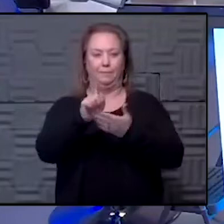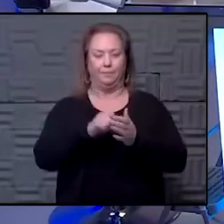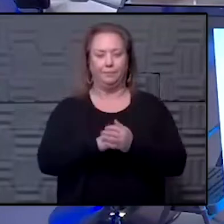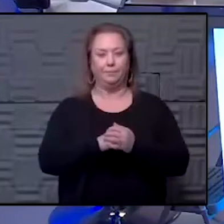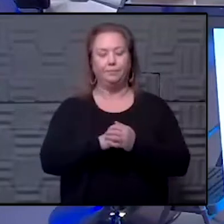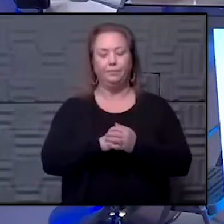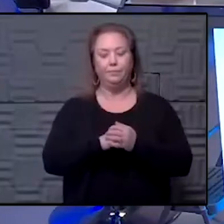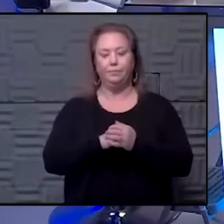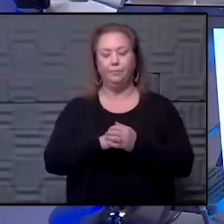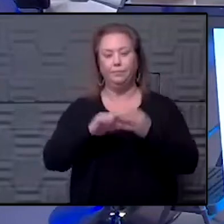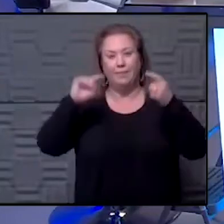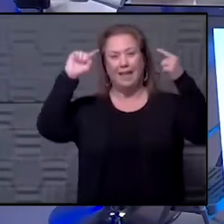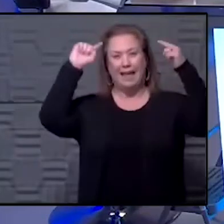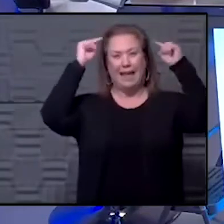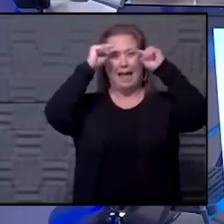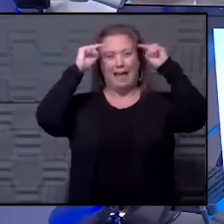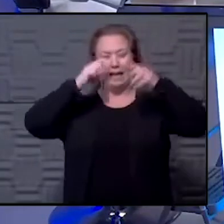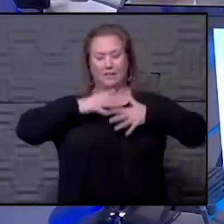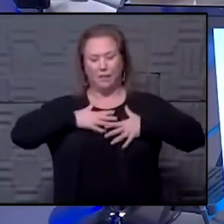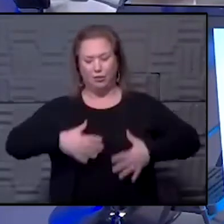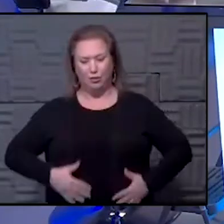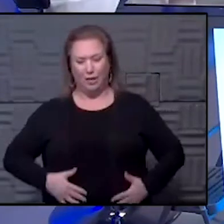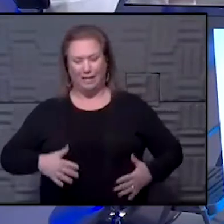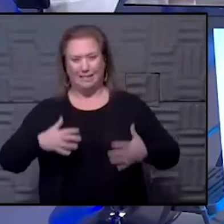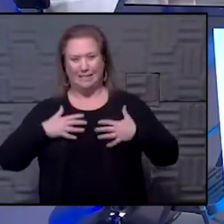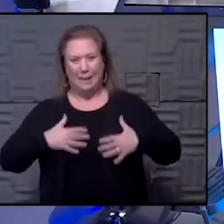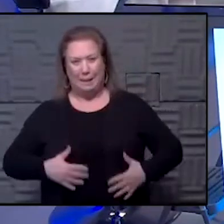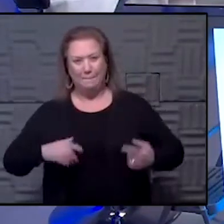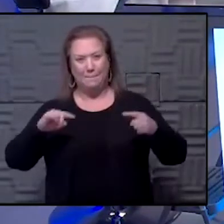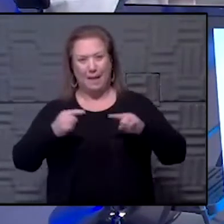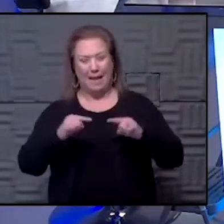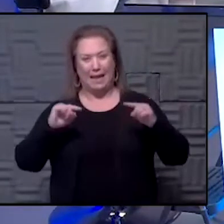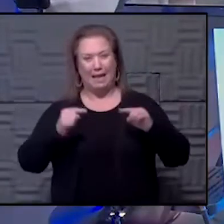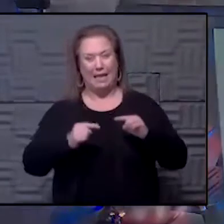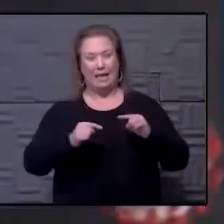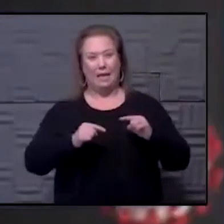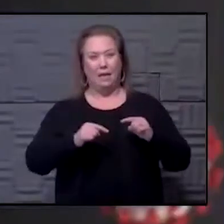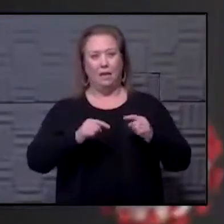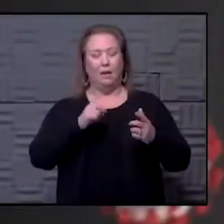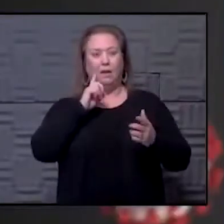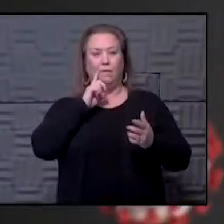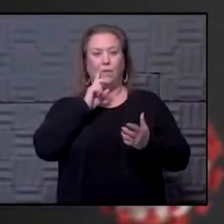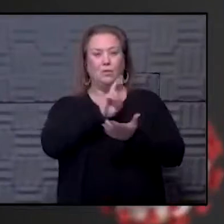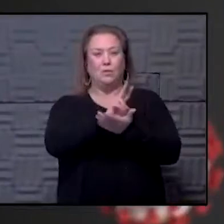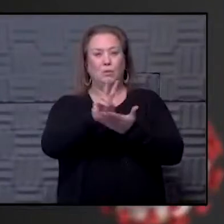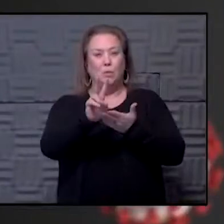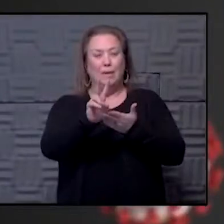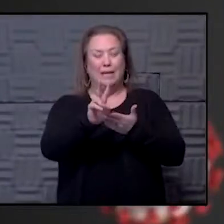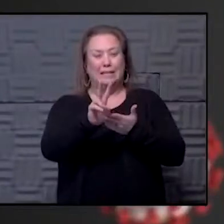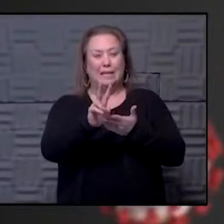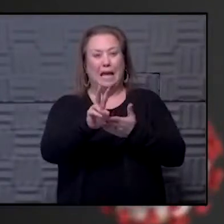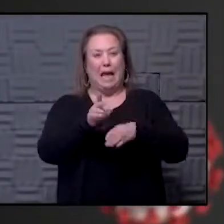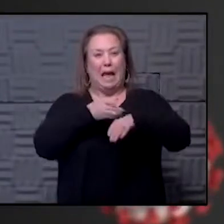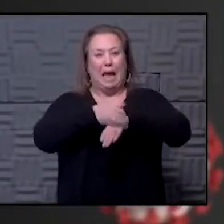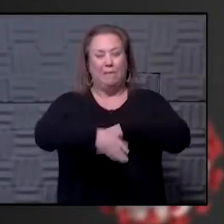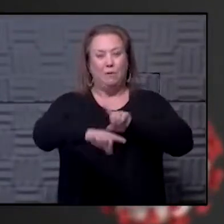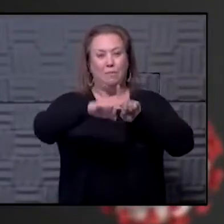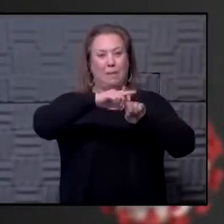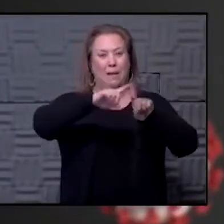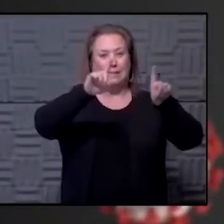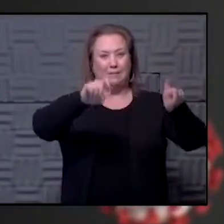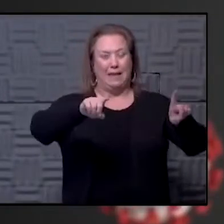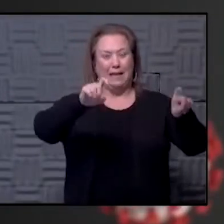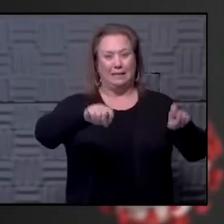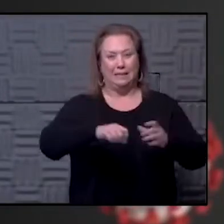Can headaches and chest pain start 2 weeks after a positive test? I felt fine for days, and now I'm having symptoms. Yeah, that